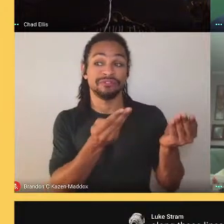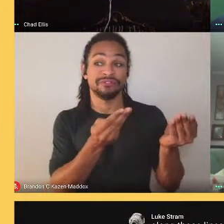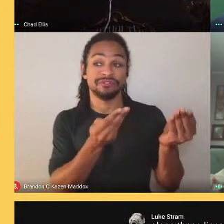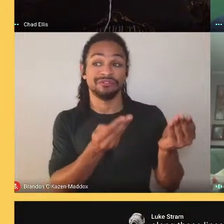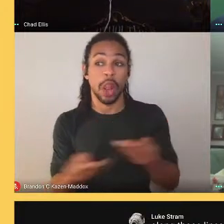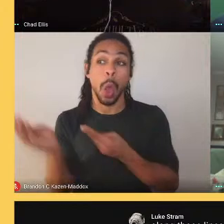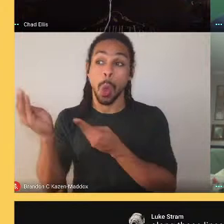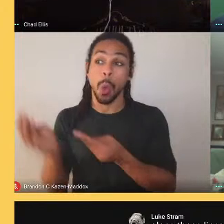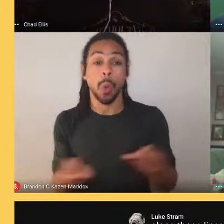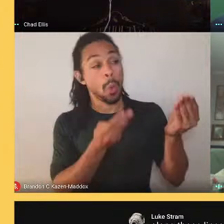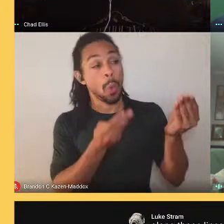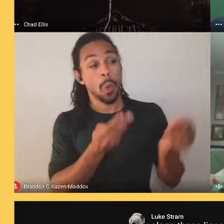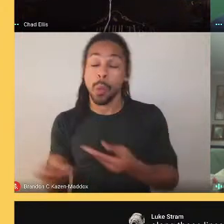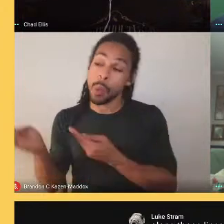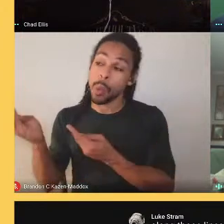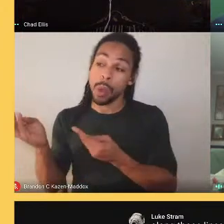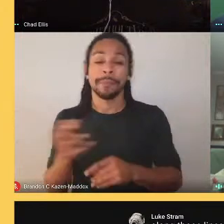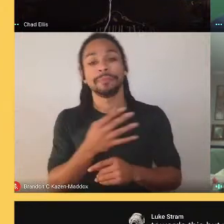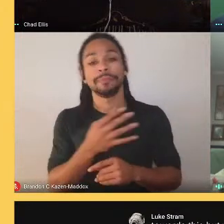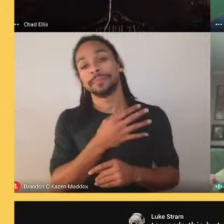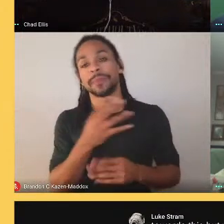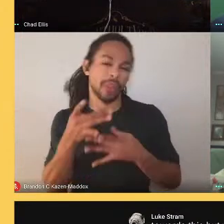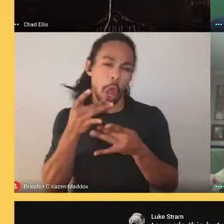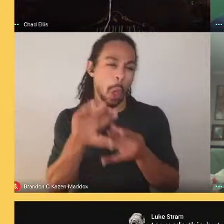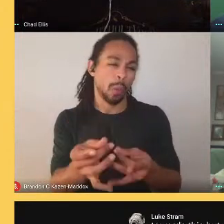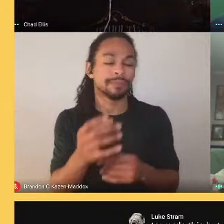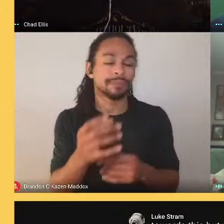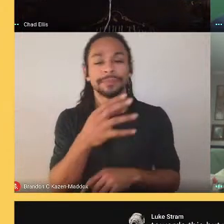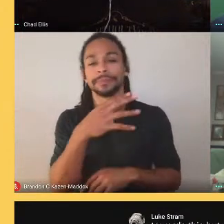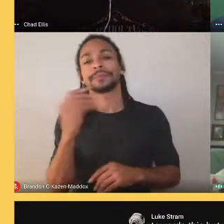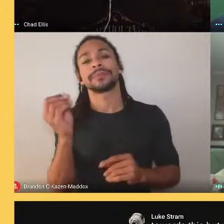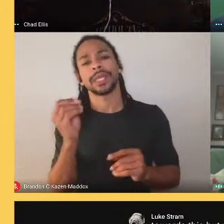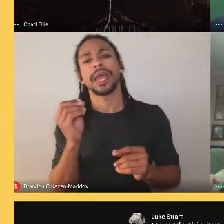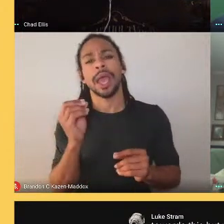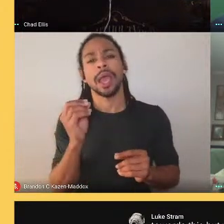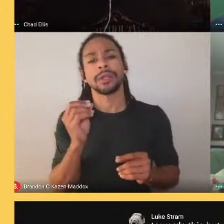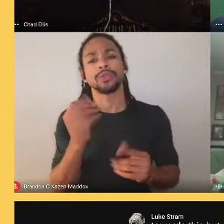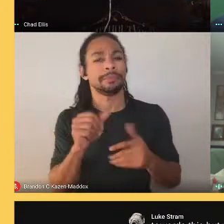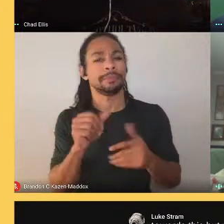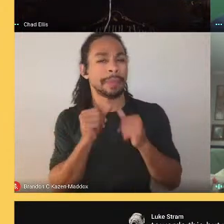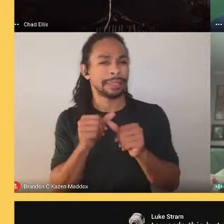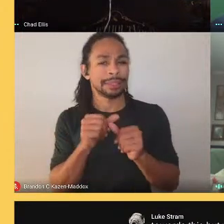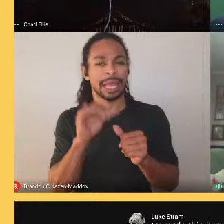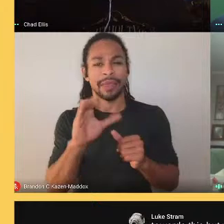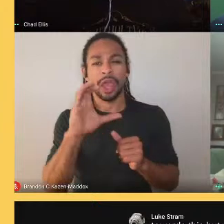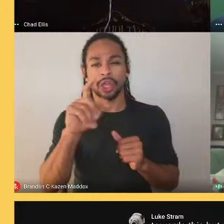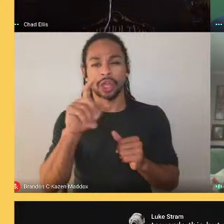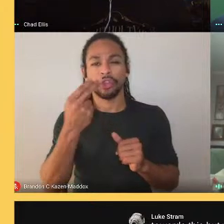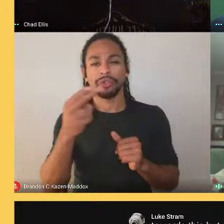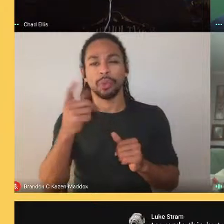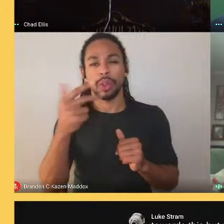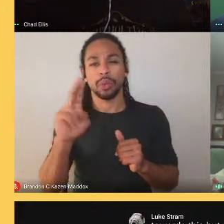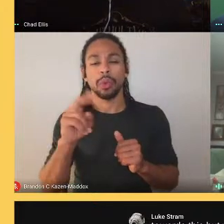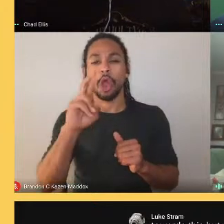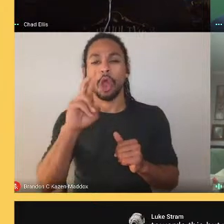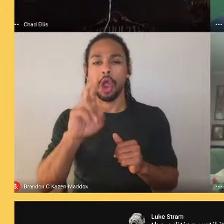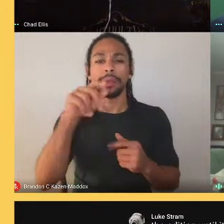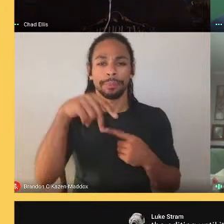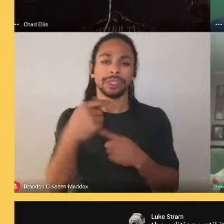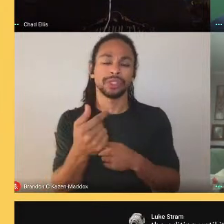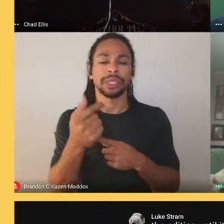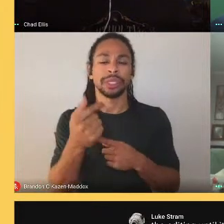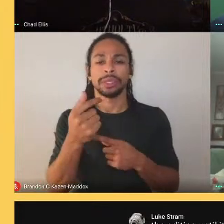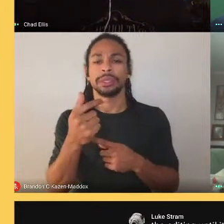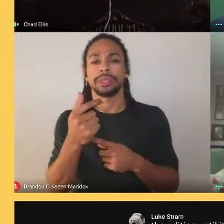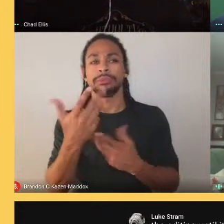to kind of maintain that, you know, Cthulhu RPG element, because we don't want to strip that out entirely. In right. our